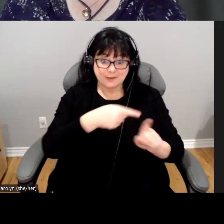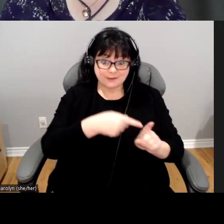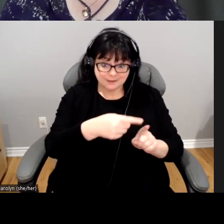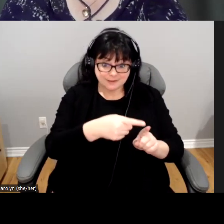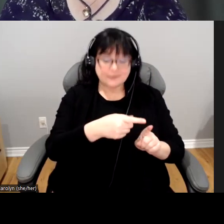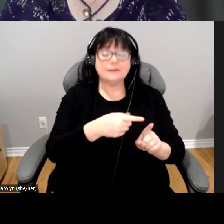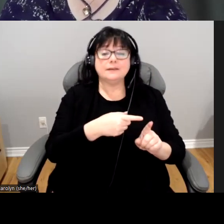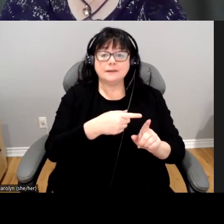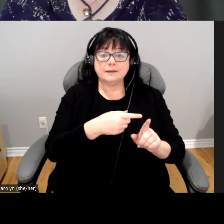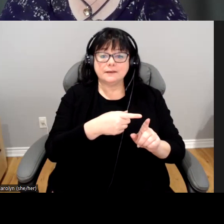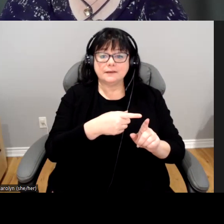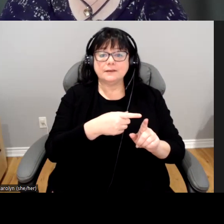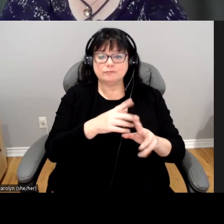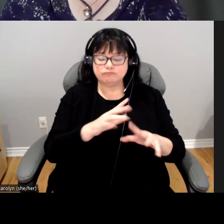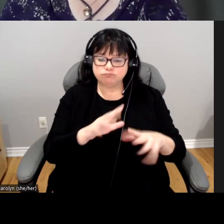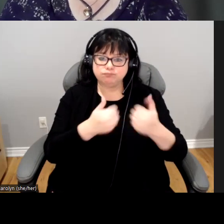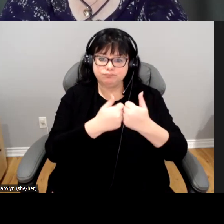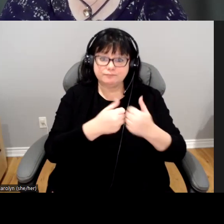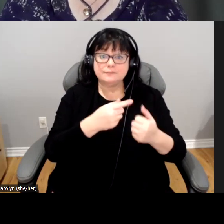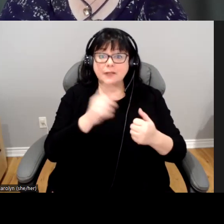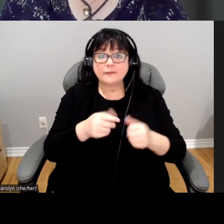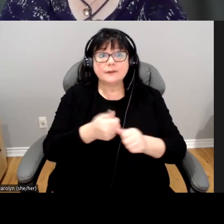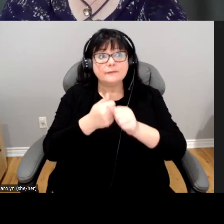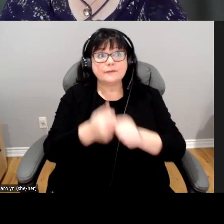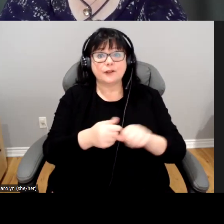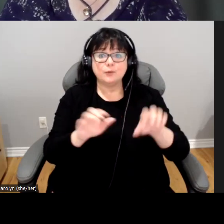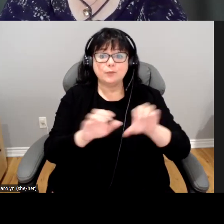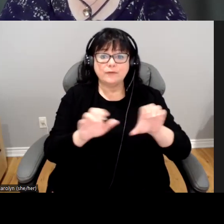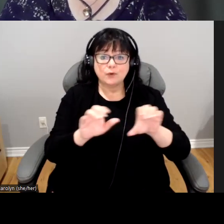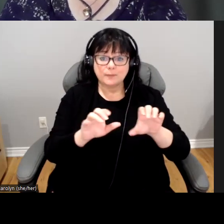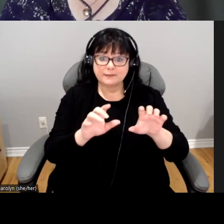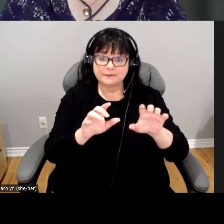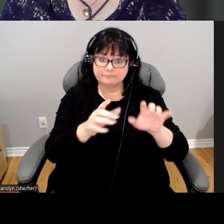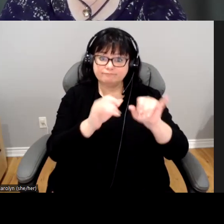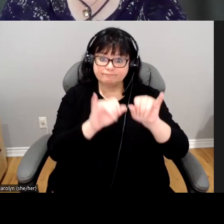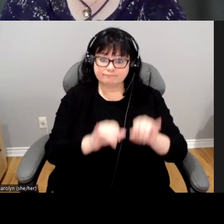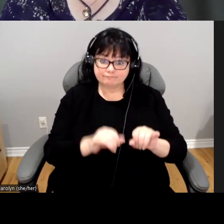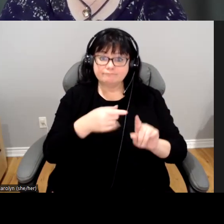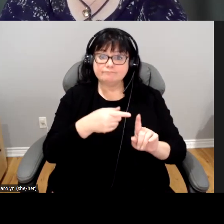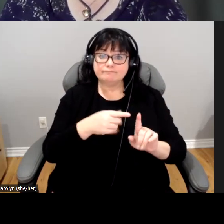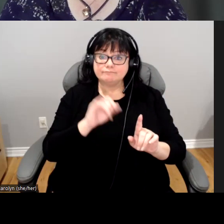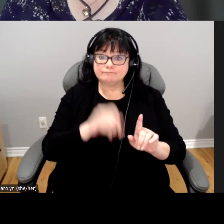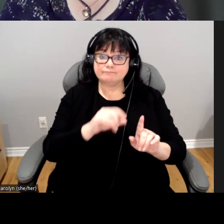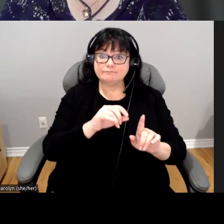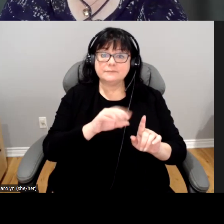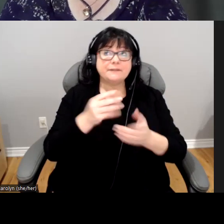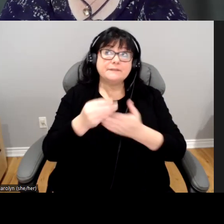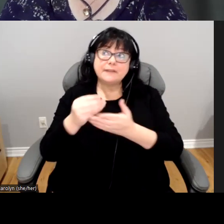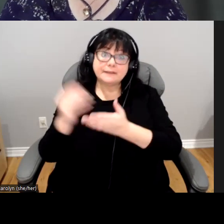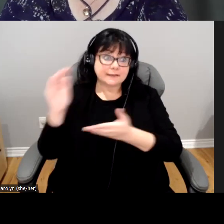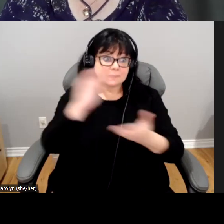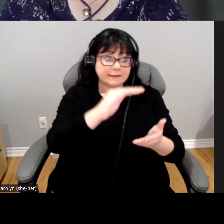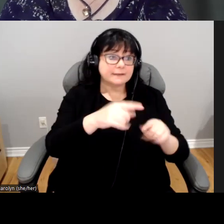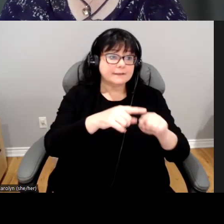tasked through a performance-based model where their funding comes from success to work with